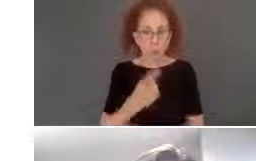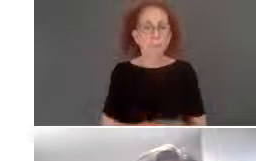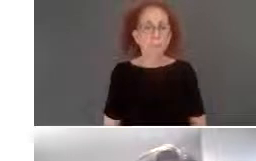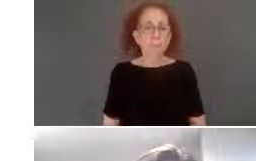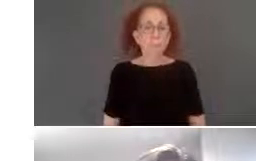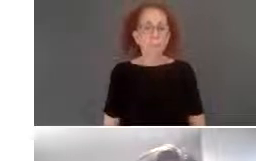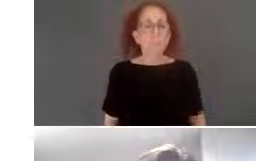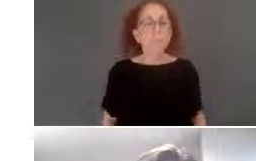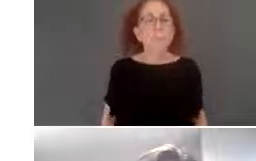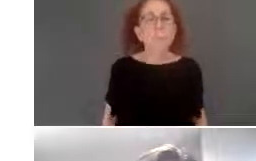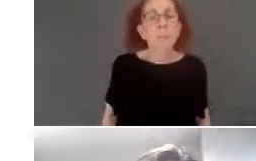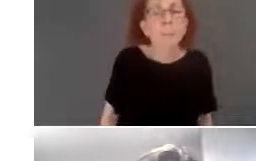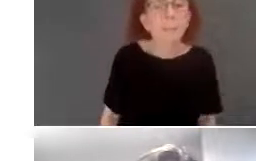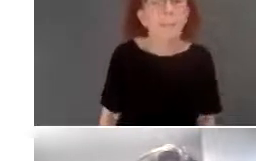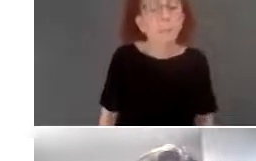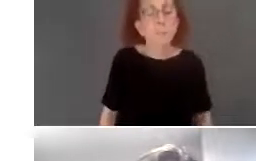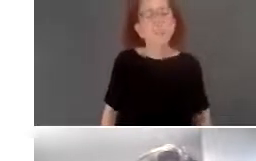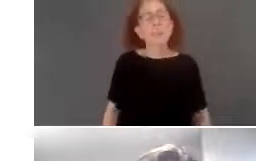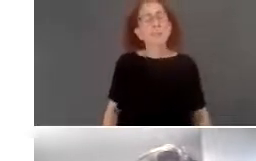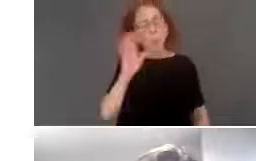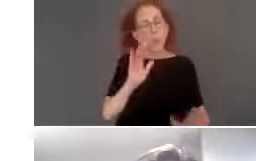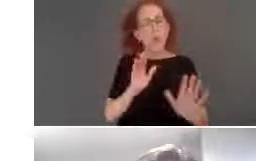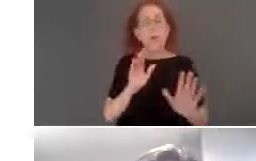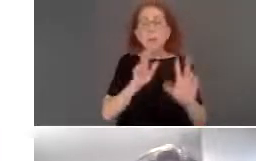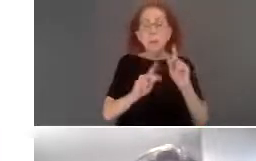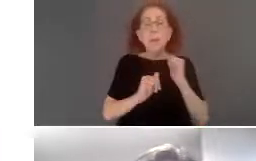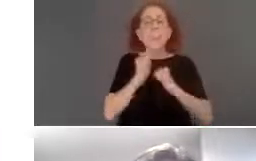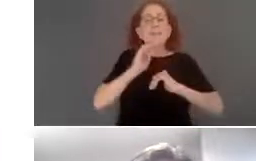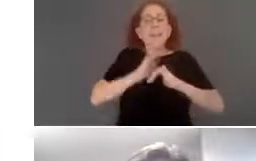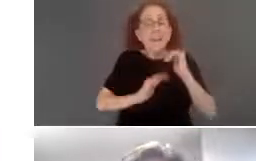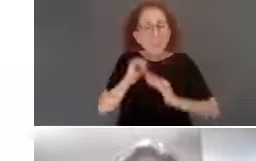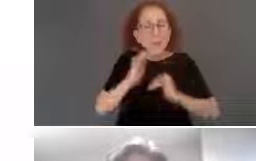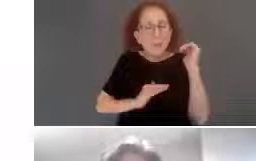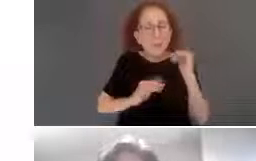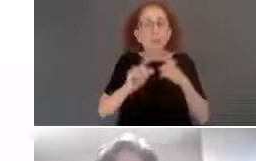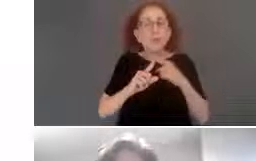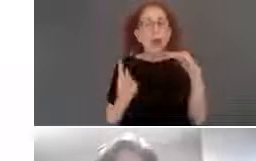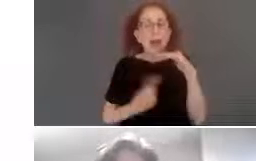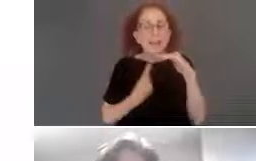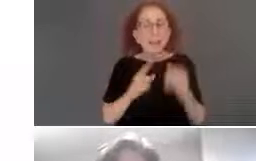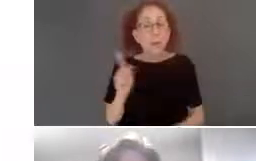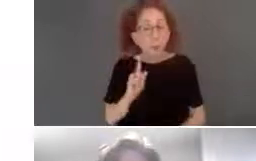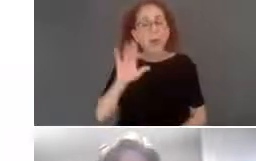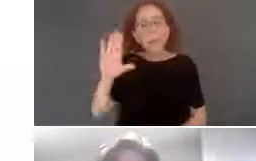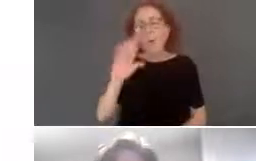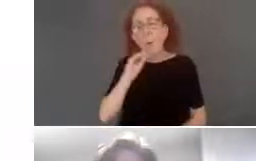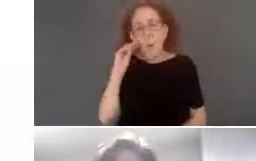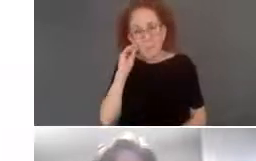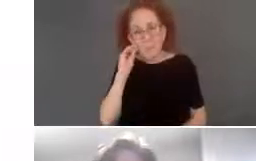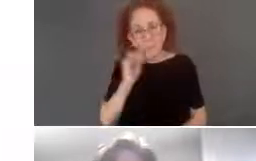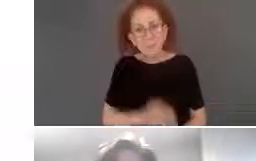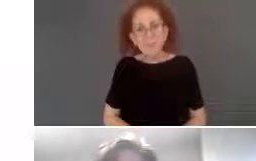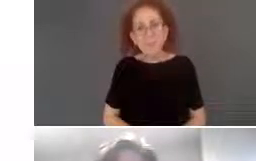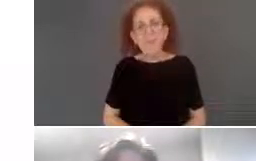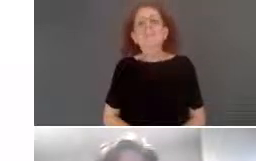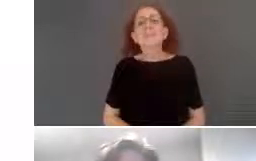We know that the most comfortable place for people to safely isolate is in their own home. And while doing the isolation and